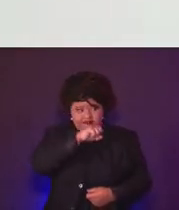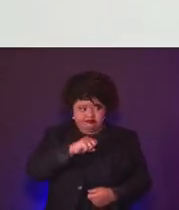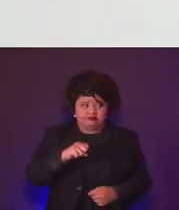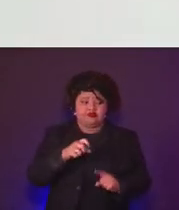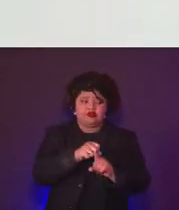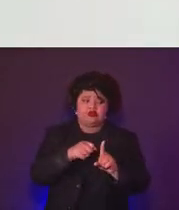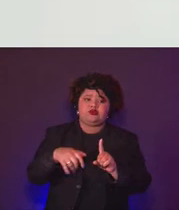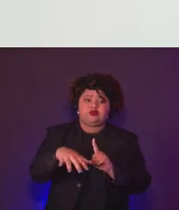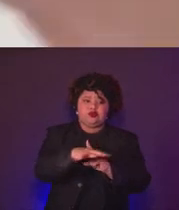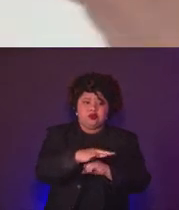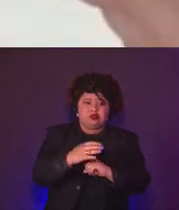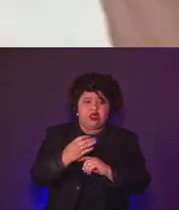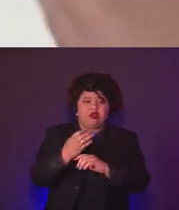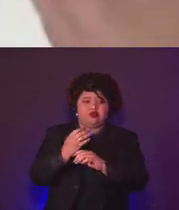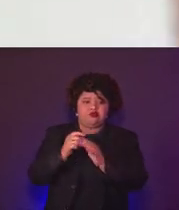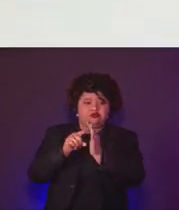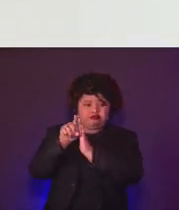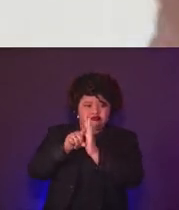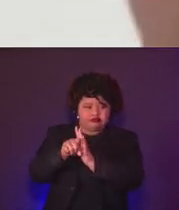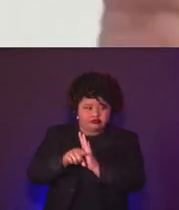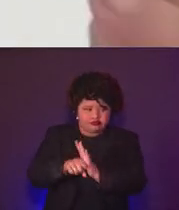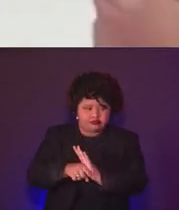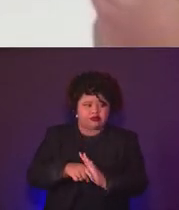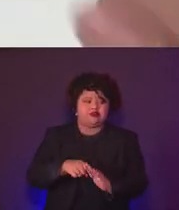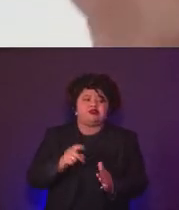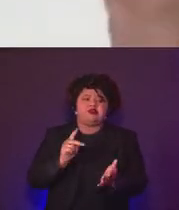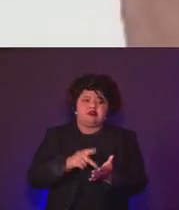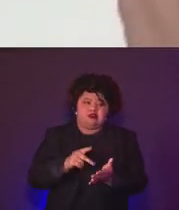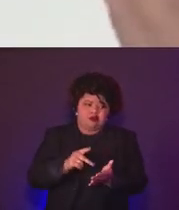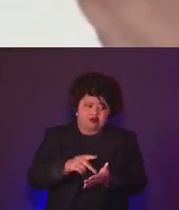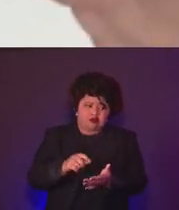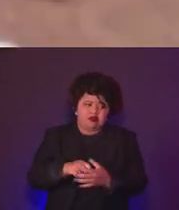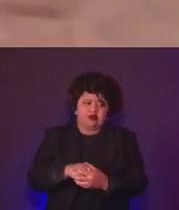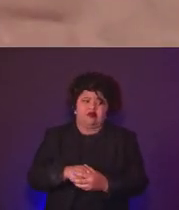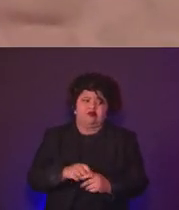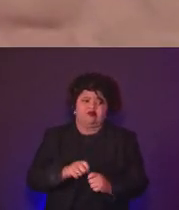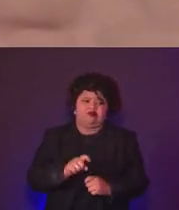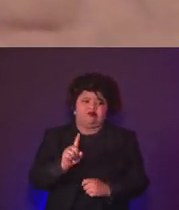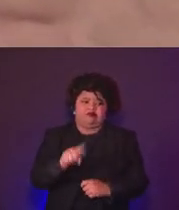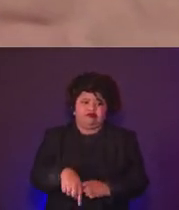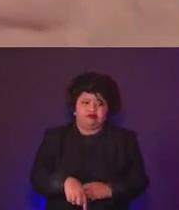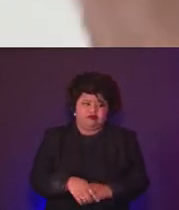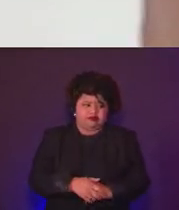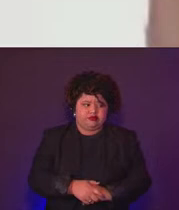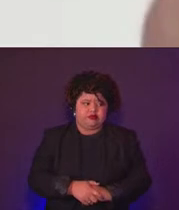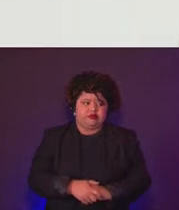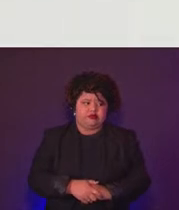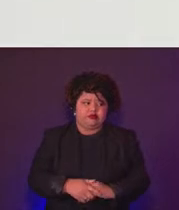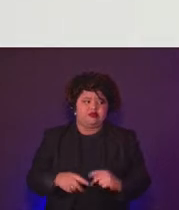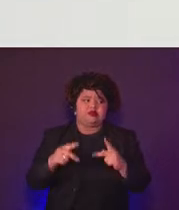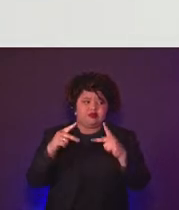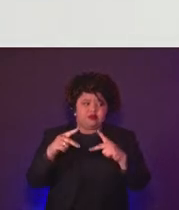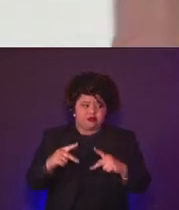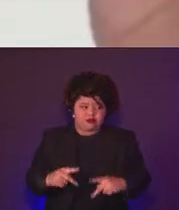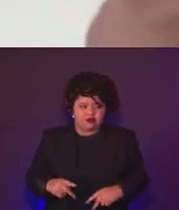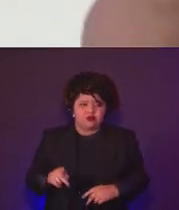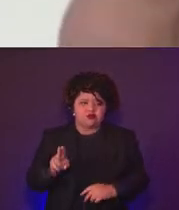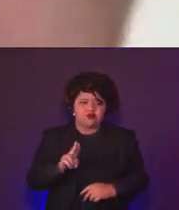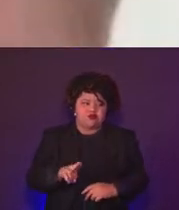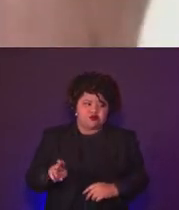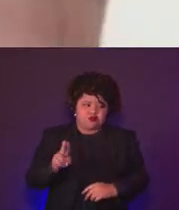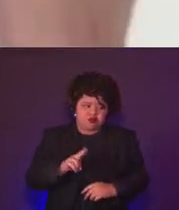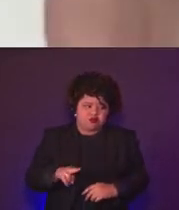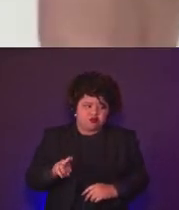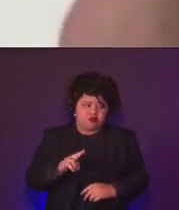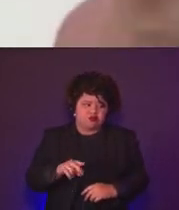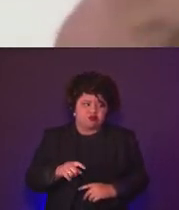to reporting. I didn't realize when I had gone into the graduate program that there might be room for that. I was